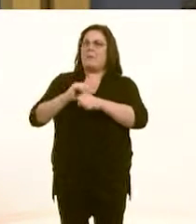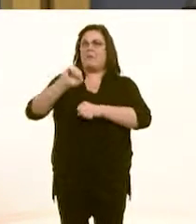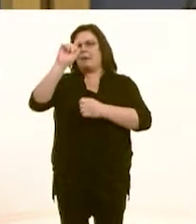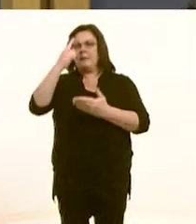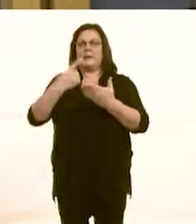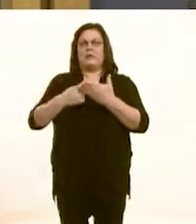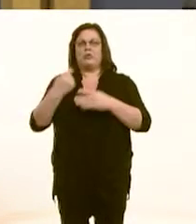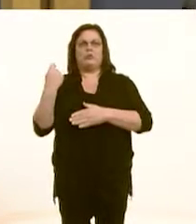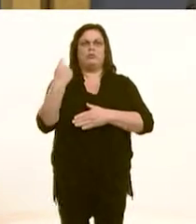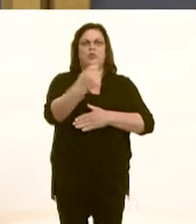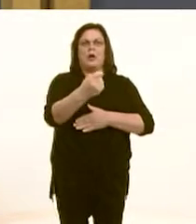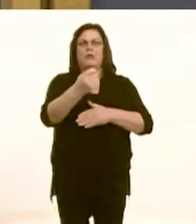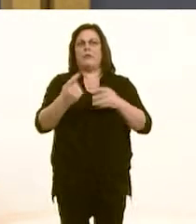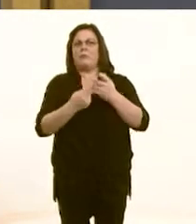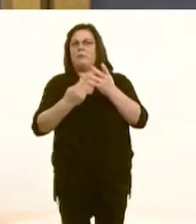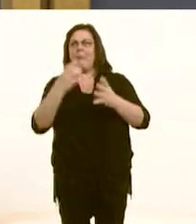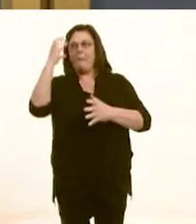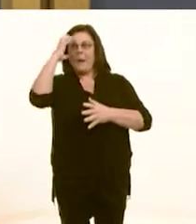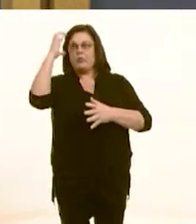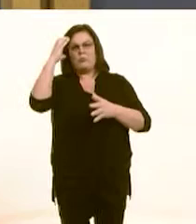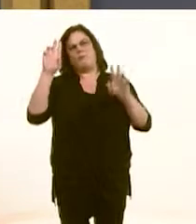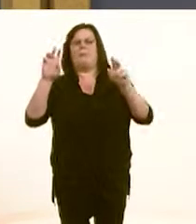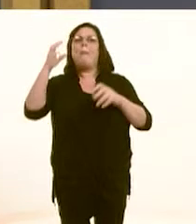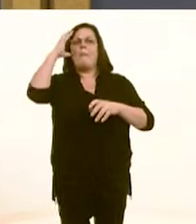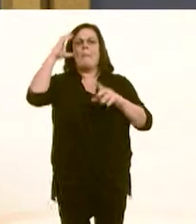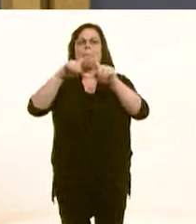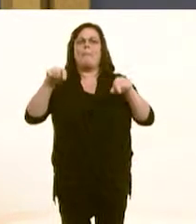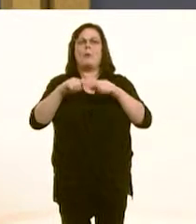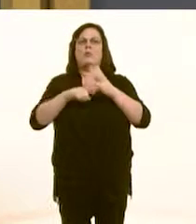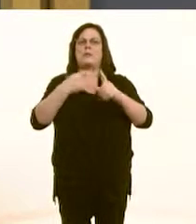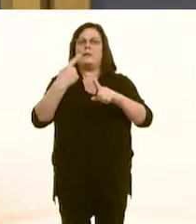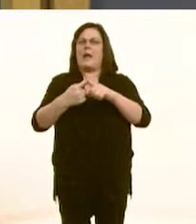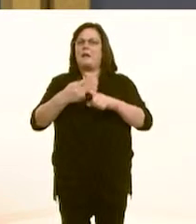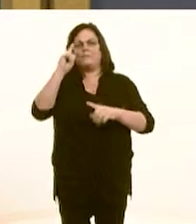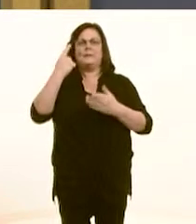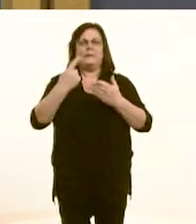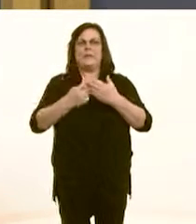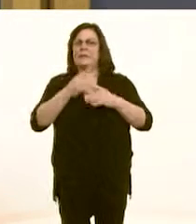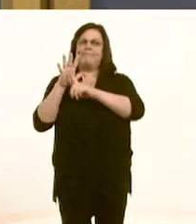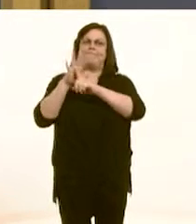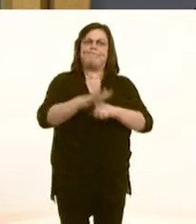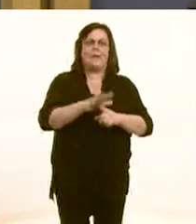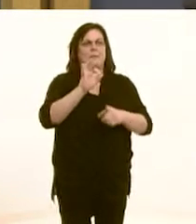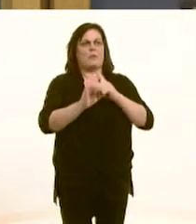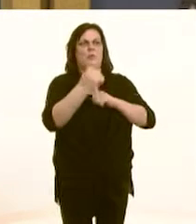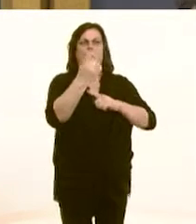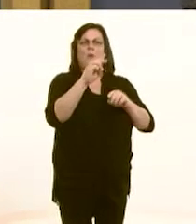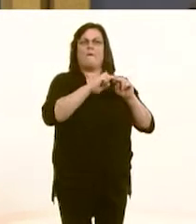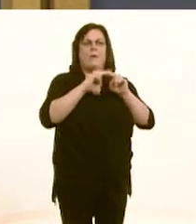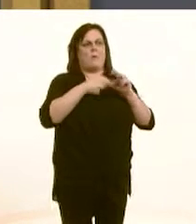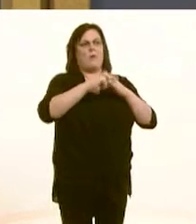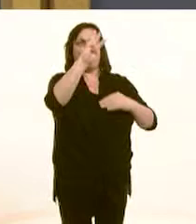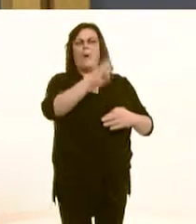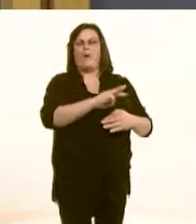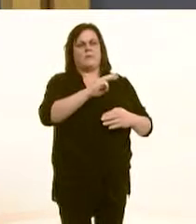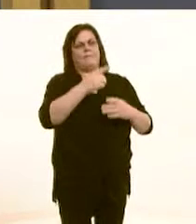discrimination following two cases, including one brought by a family from Wales with a disabled child. The UK Government now plans to